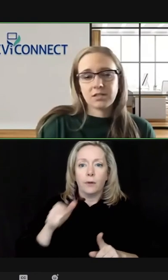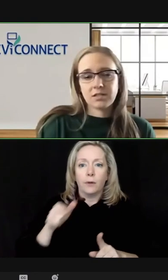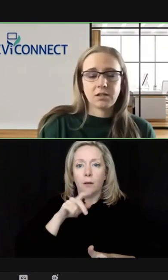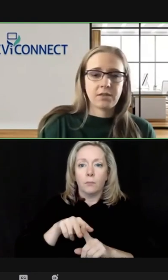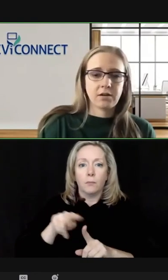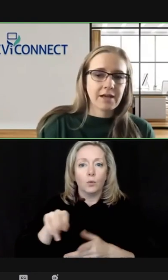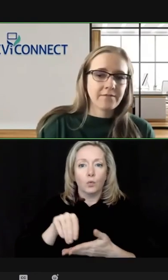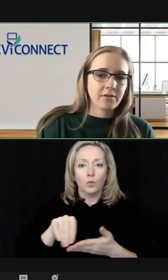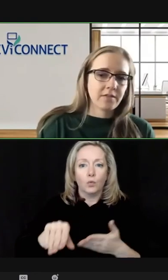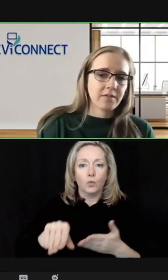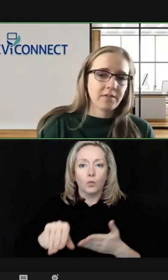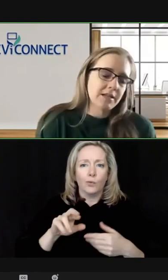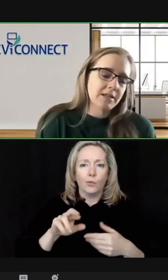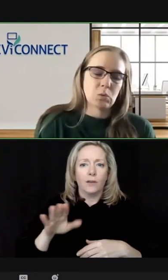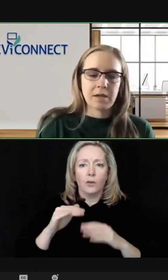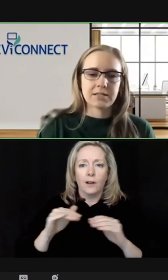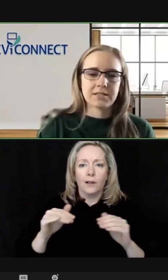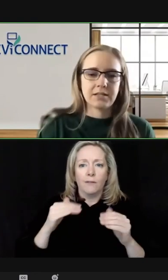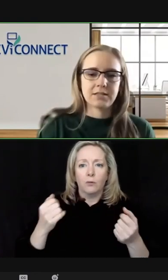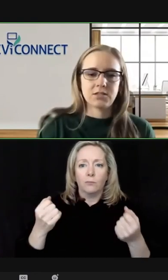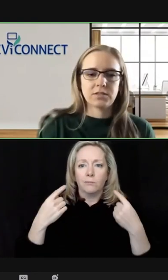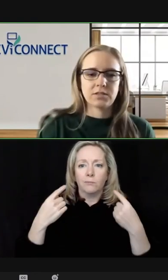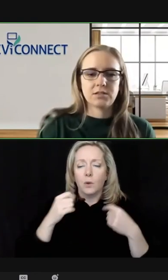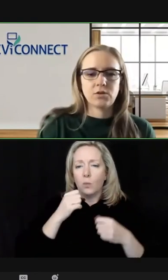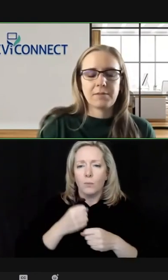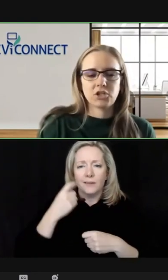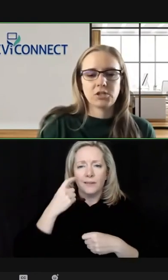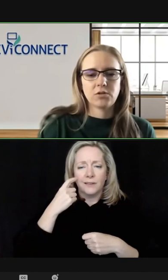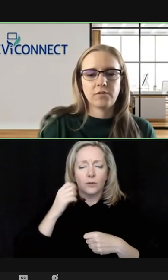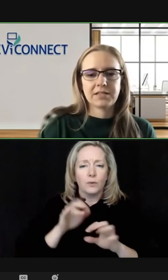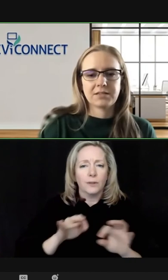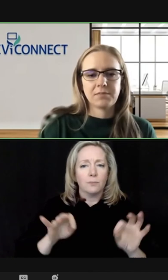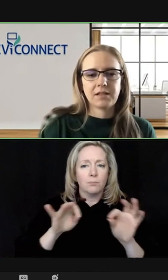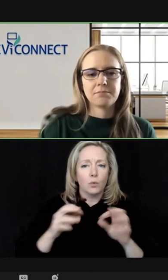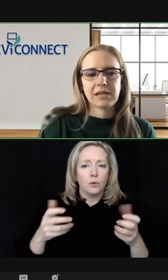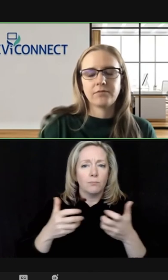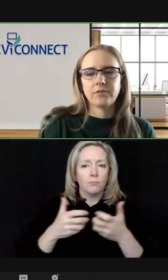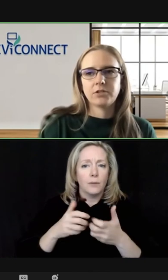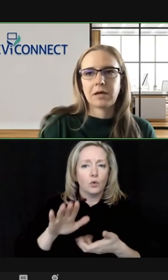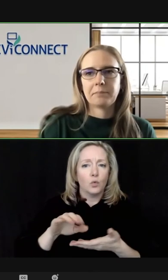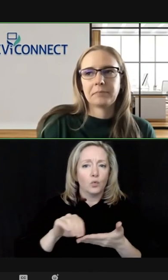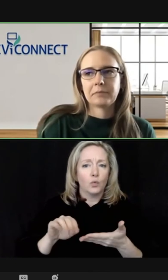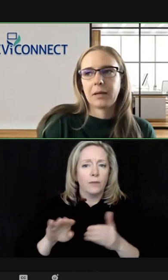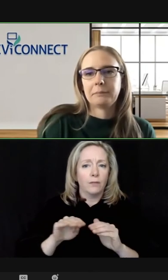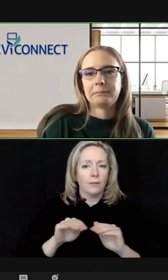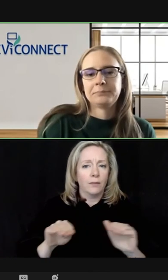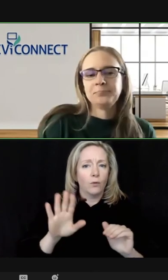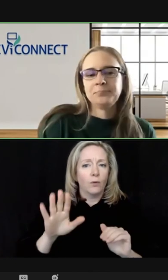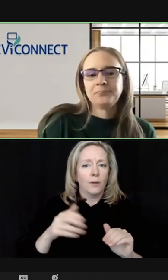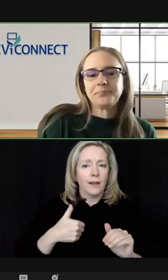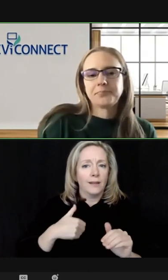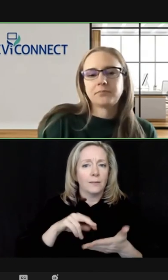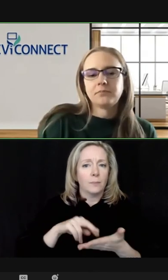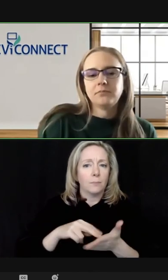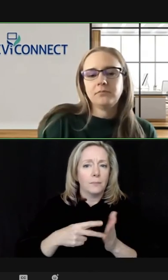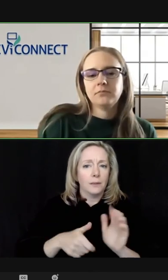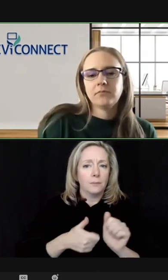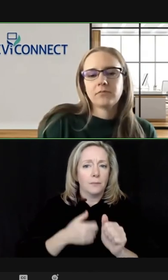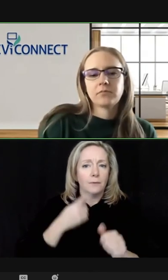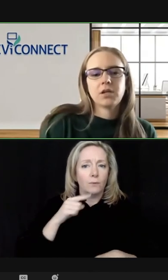student or isn't at their level, then it just won't make sense. And so you got to make sure you pick something that's meaningful to them. Okay.